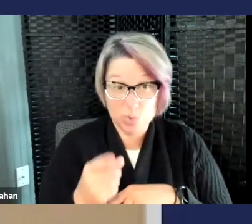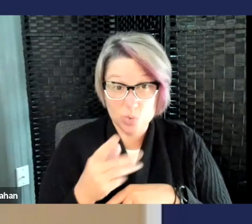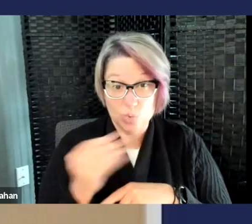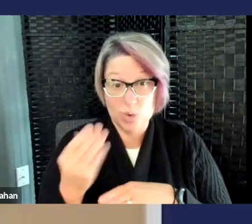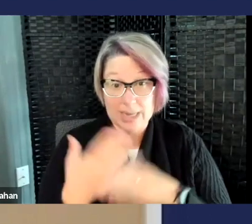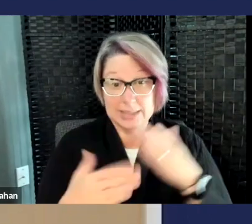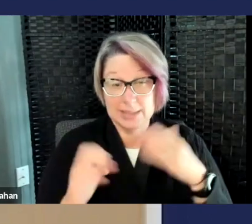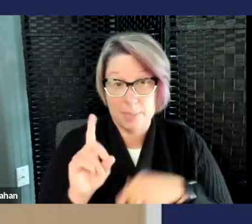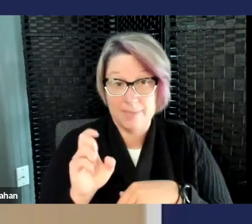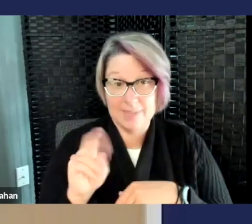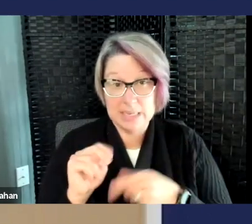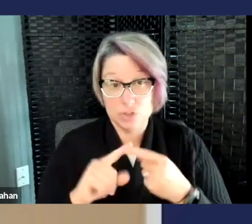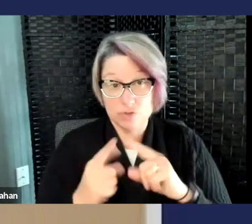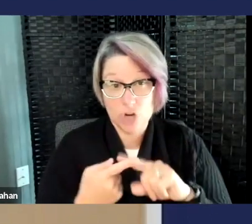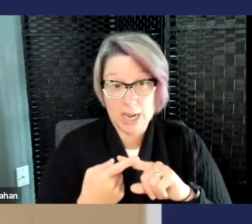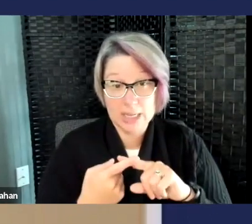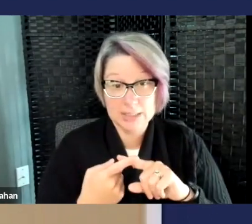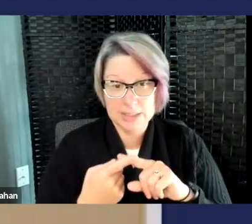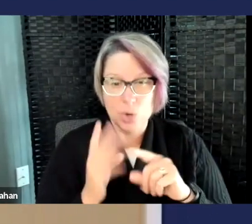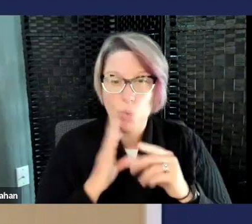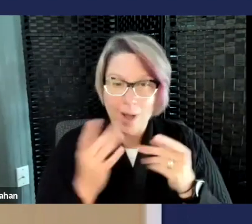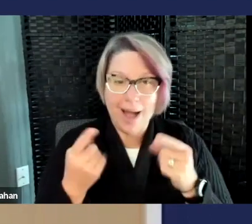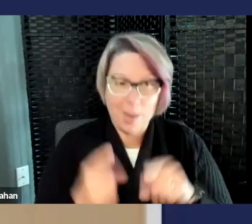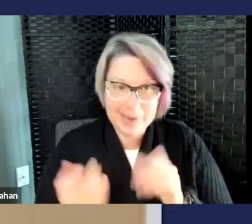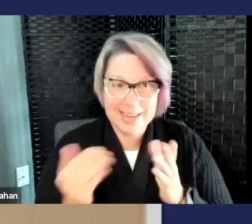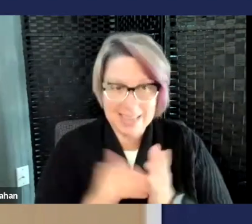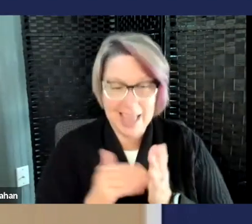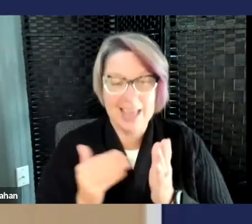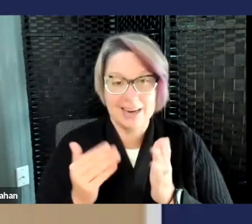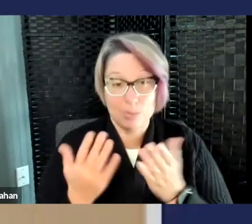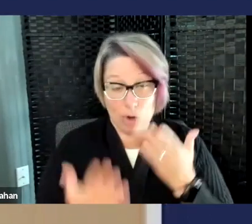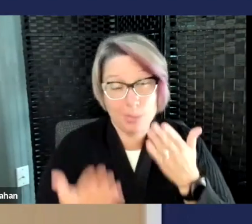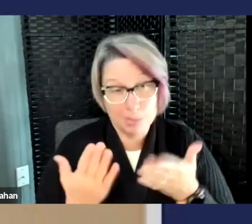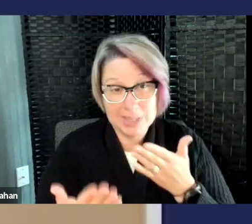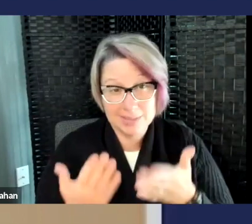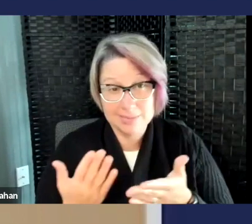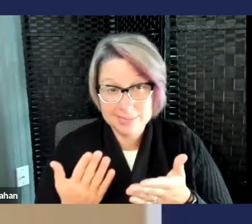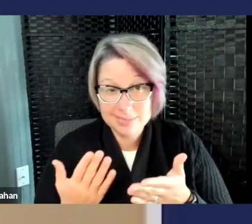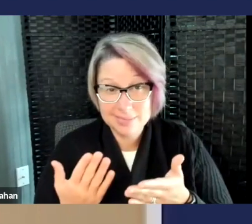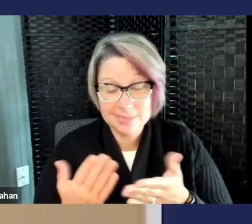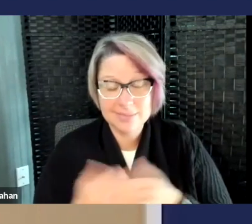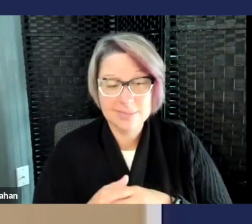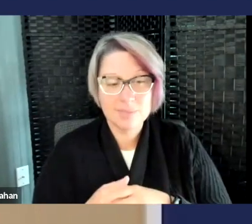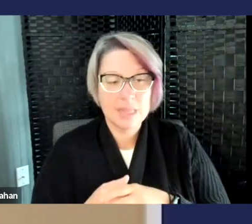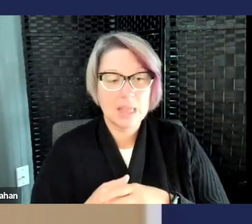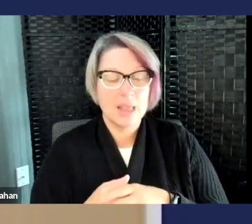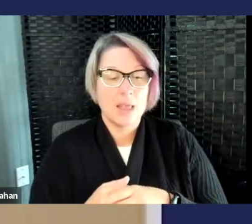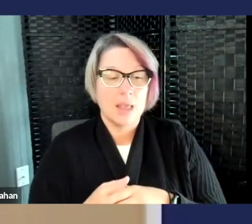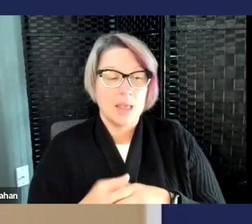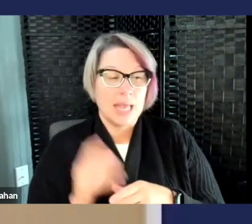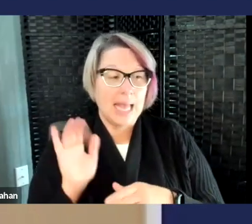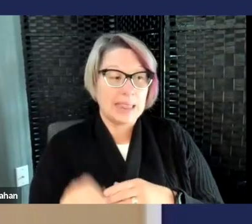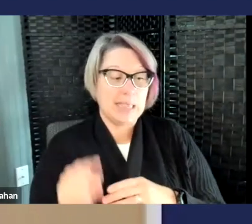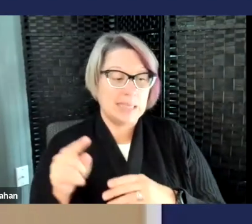friends. It's gonna happen again, probably. Okay, and this is going back to our